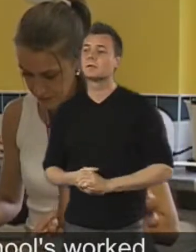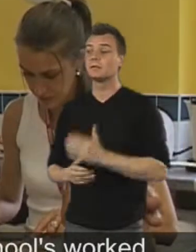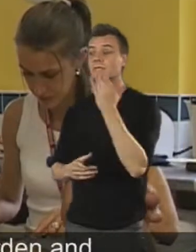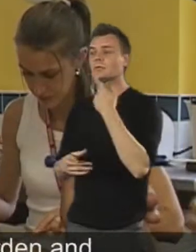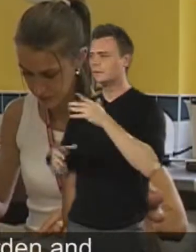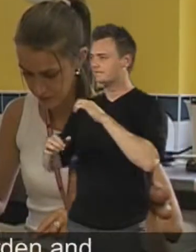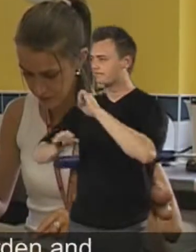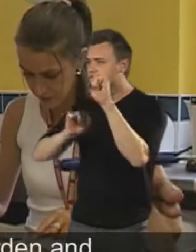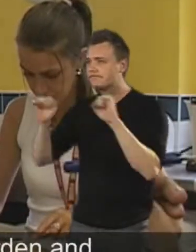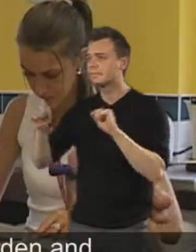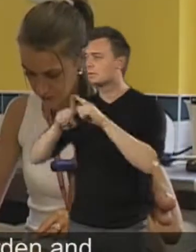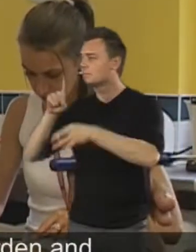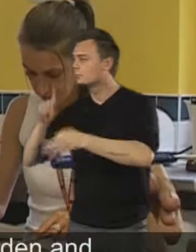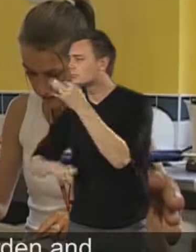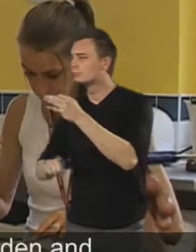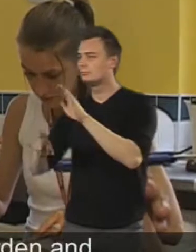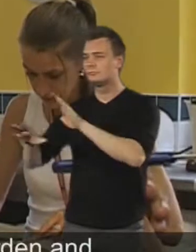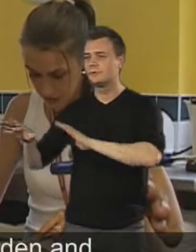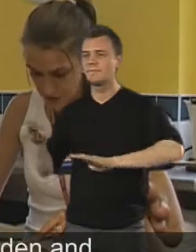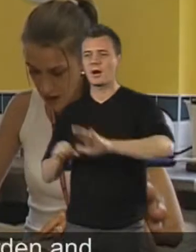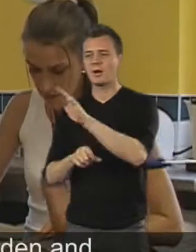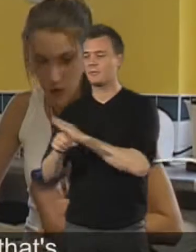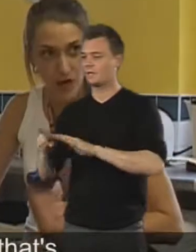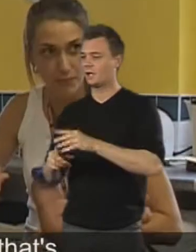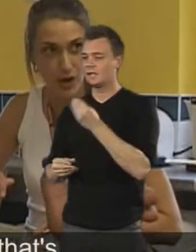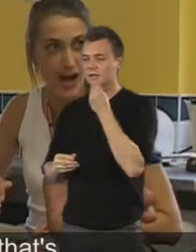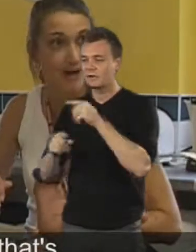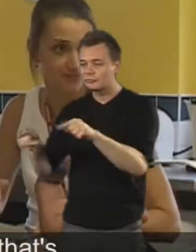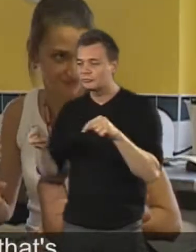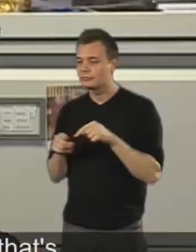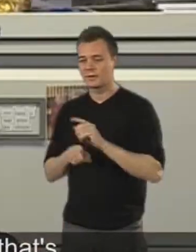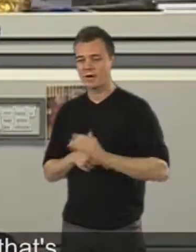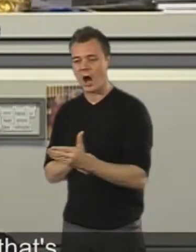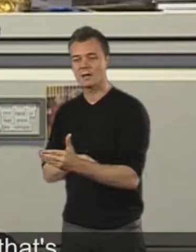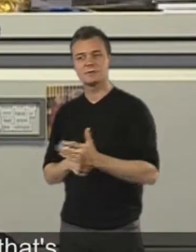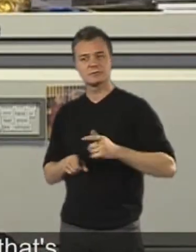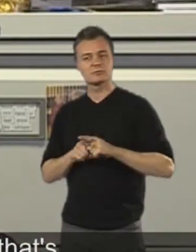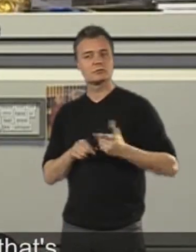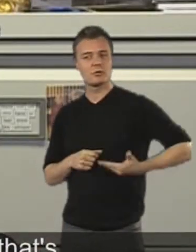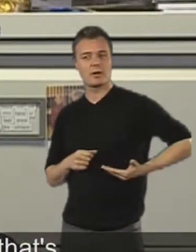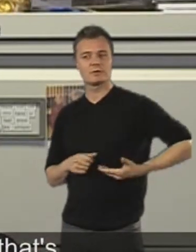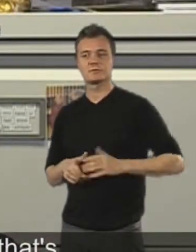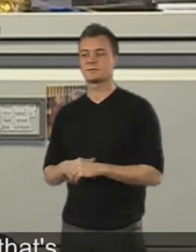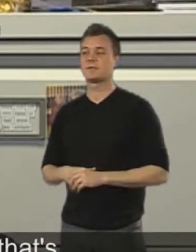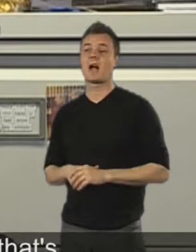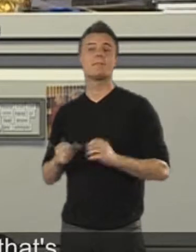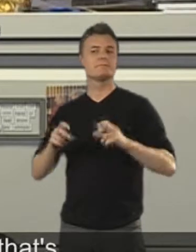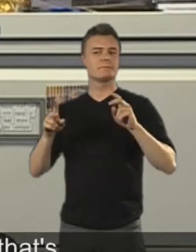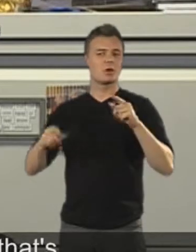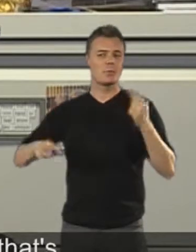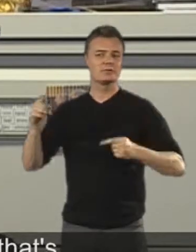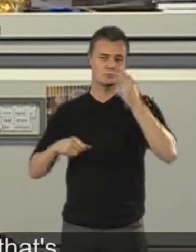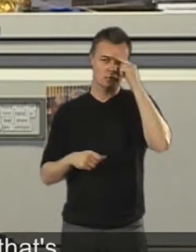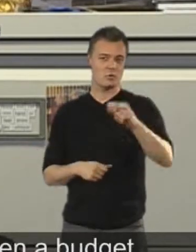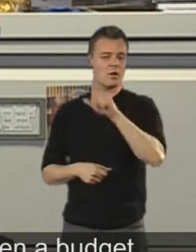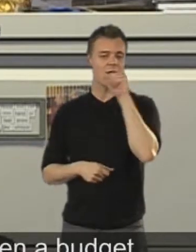environment, improving the dining room, the garden and the toilets. The luscious loos competition, that was something that we had within the